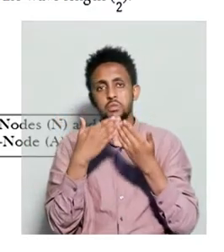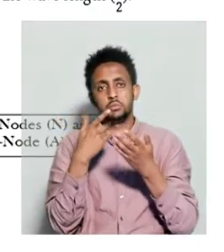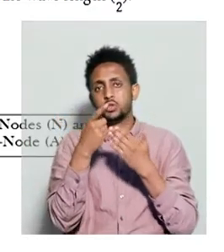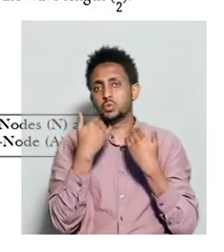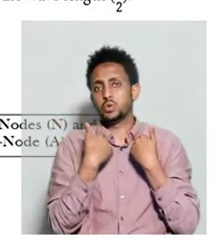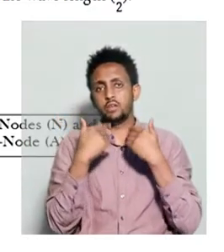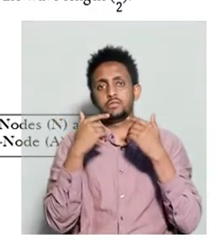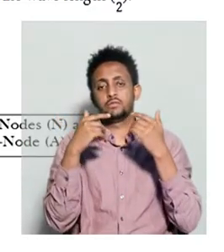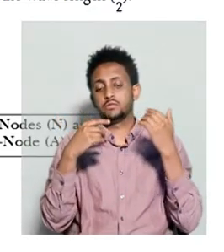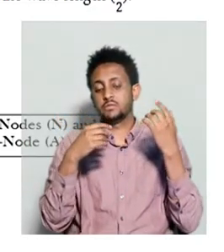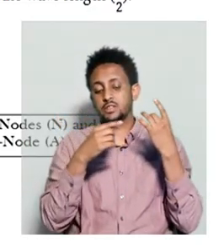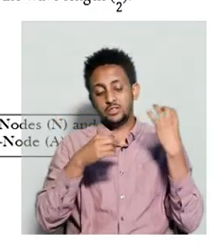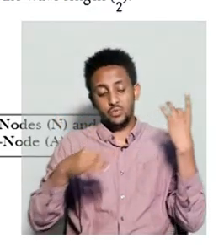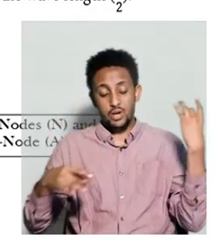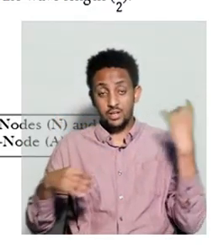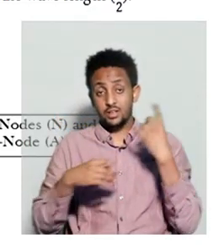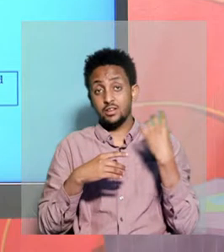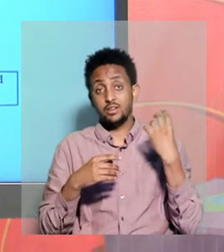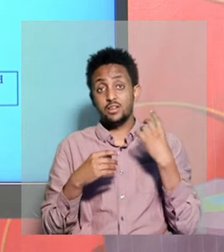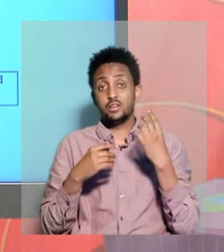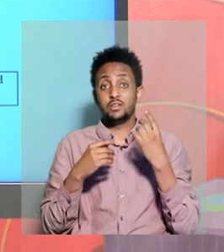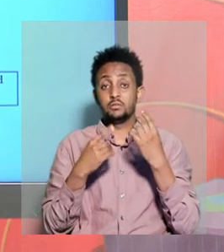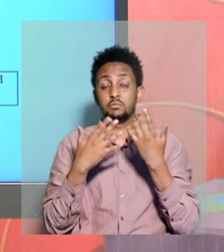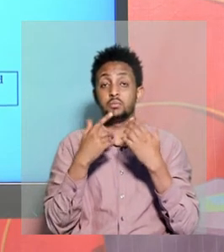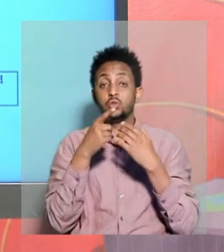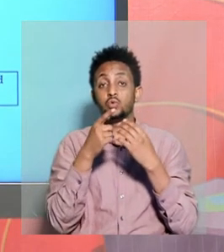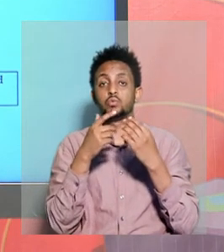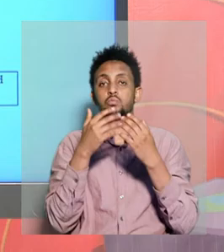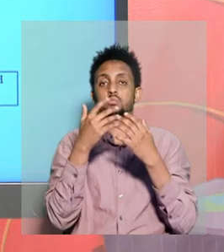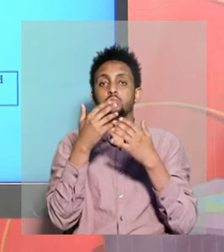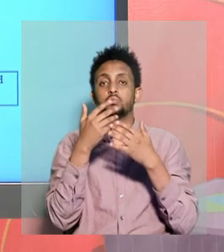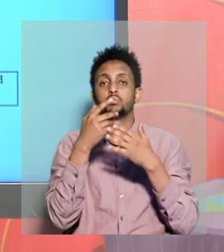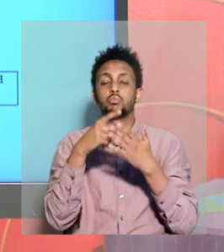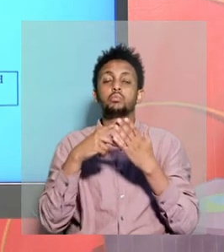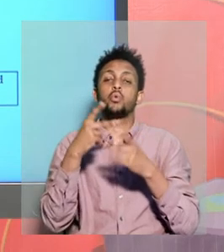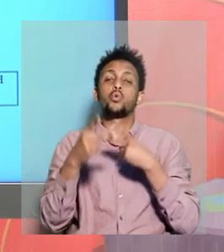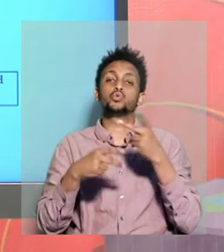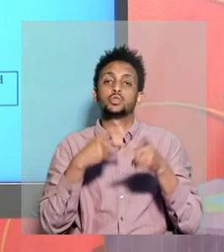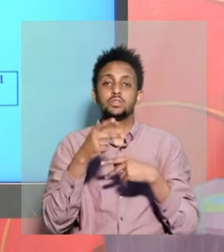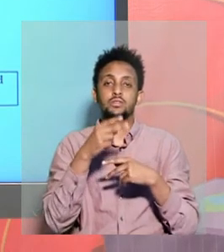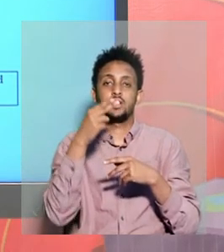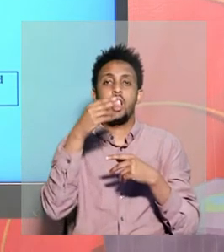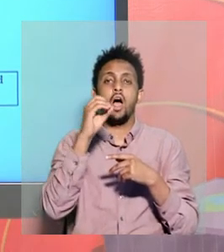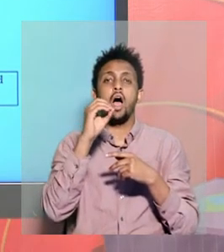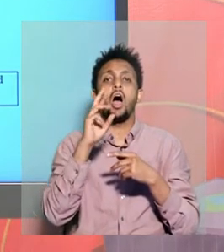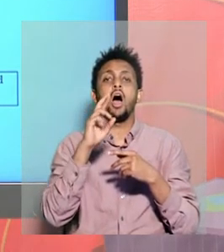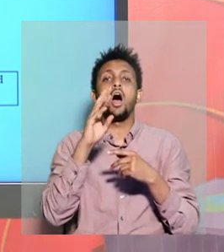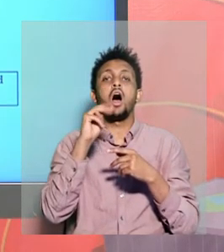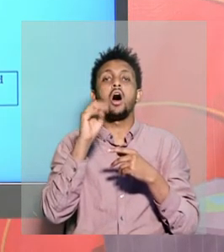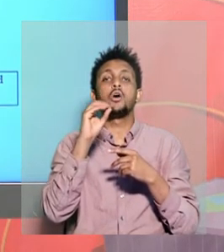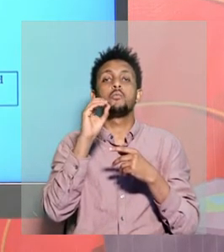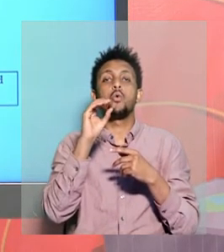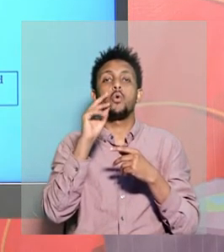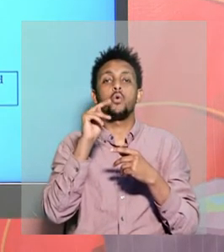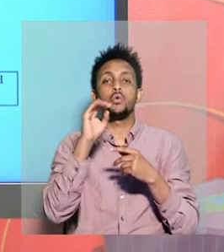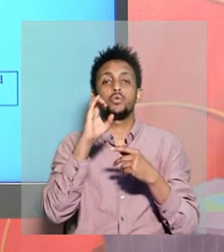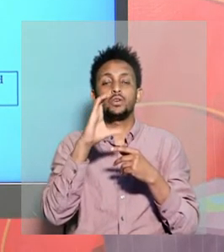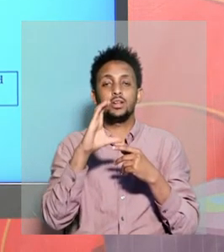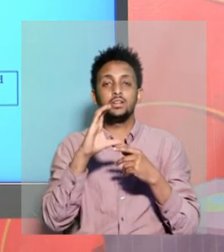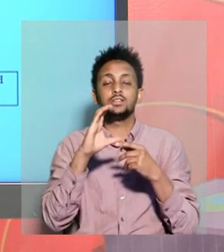you do have a string which is fixed imbosined so that you can produce. The harmonic series, we have harmonic series